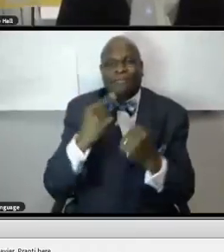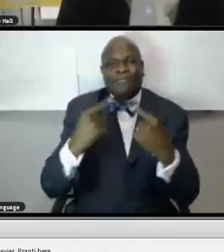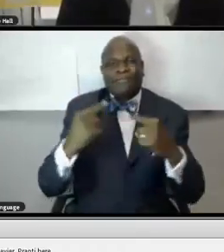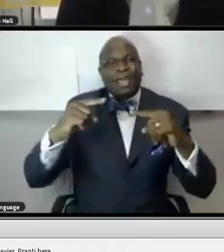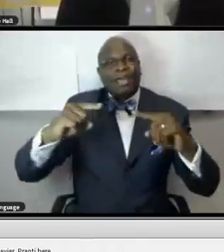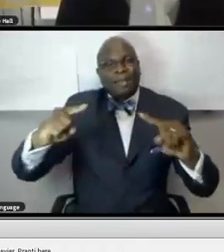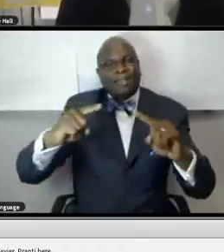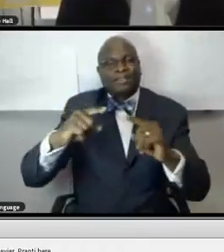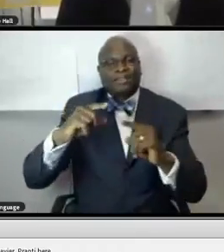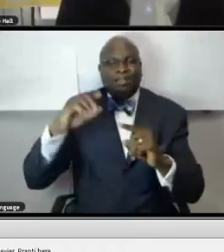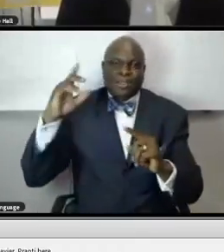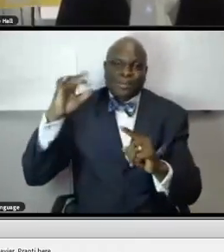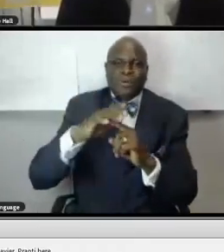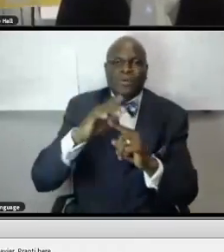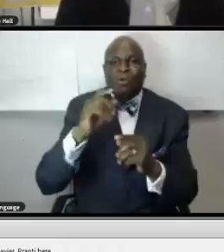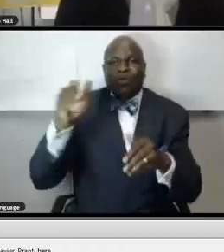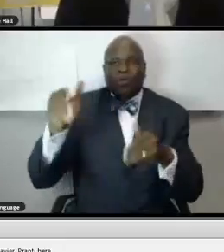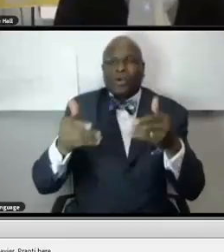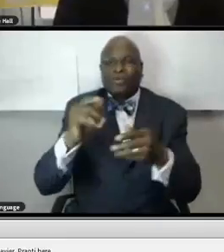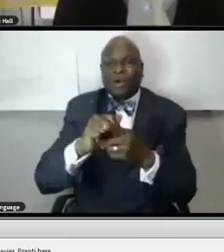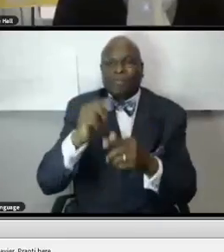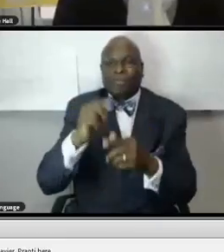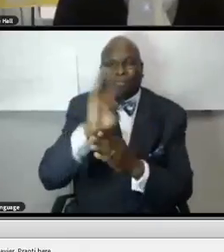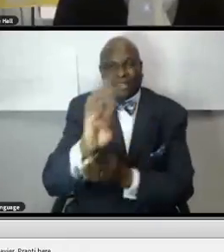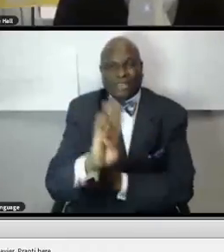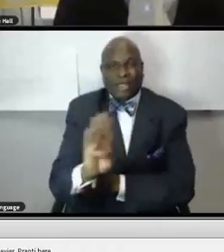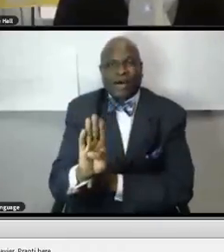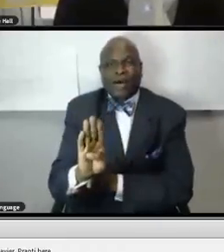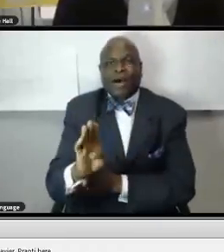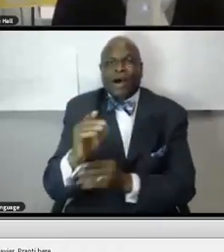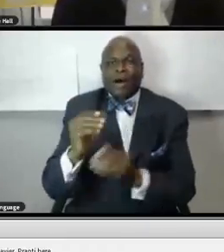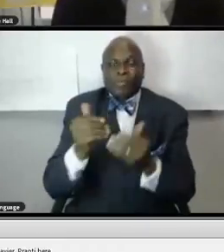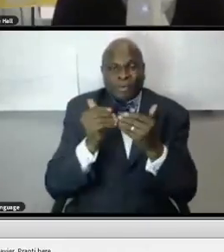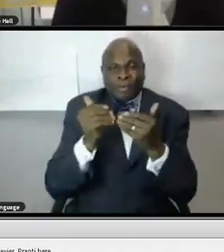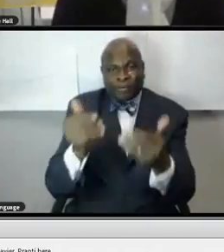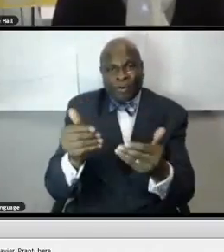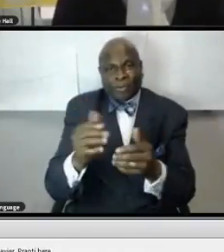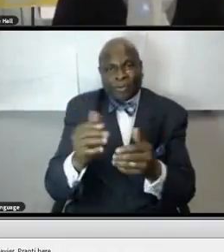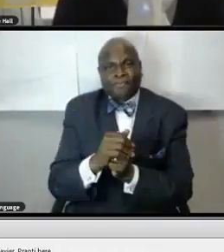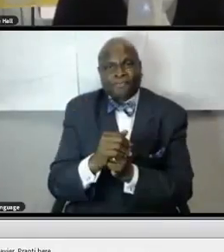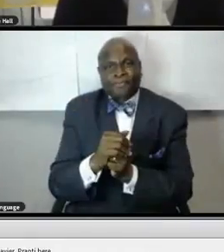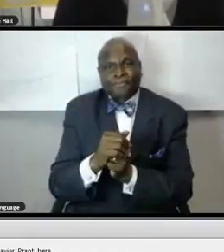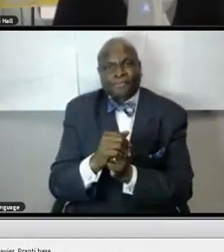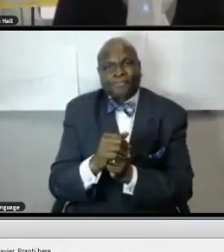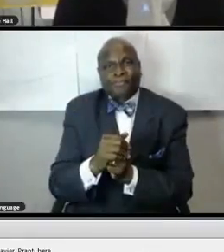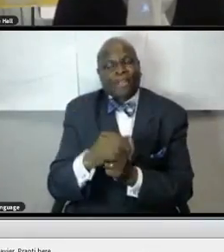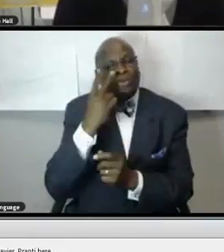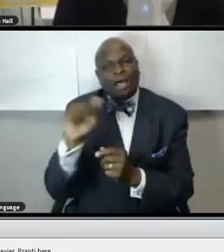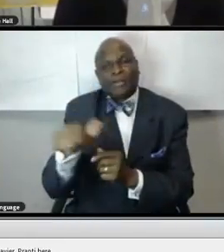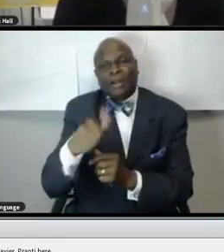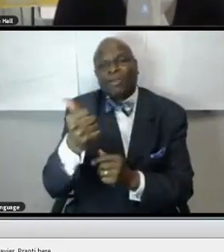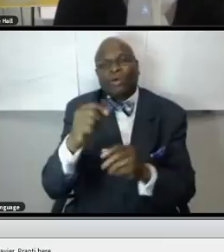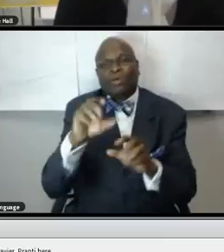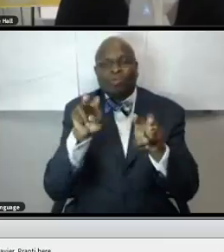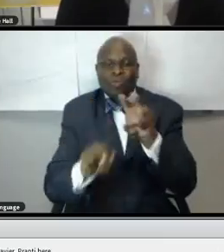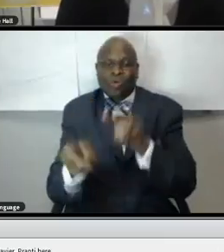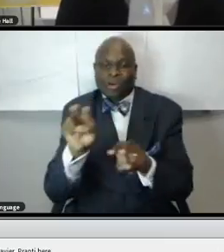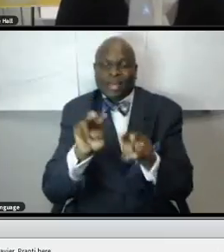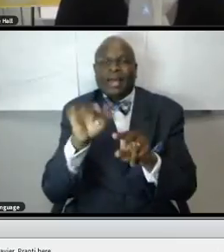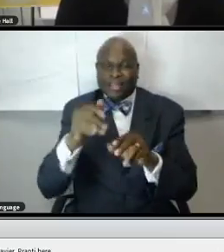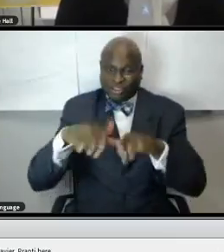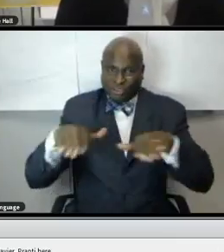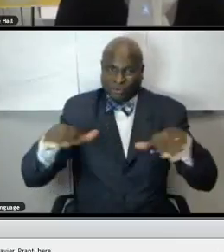Indigenous leader from Brazil. Moving forward, let's take another look. So these